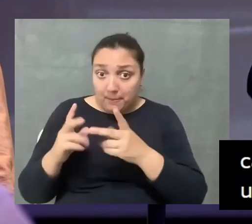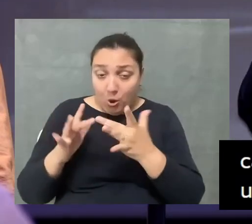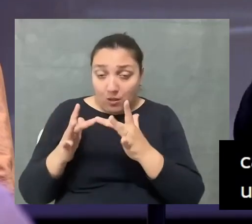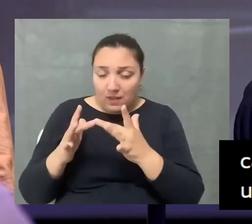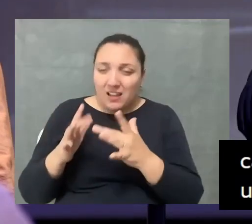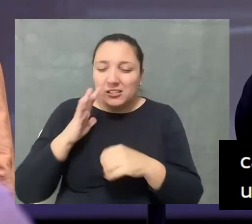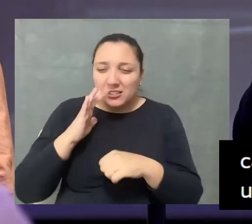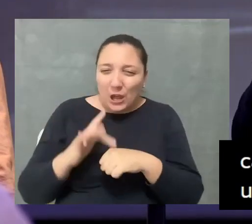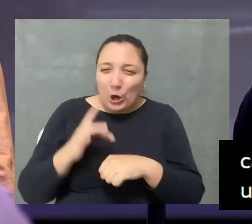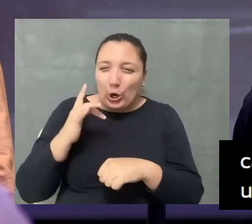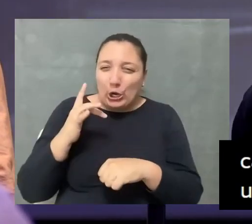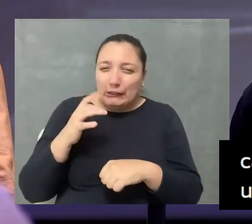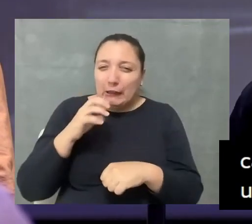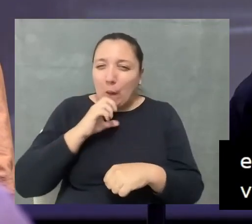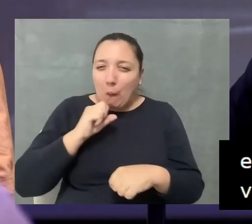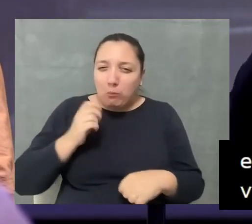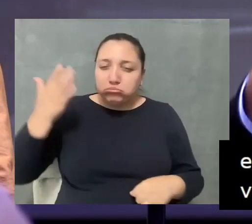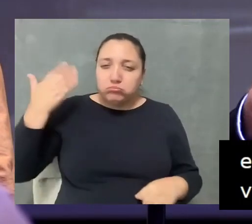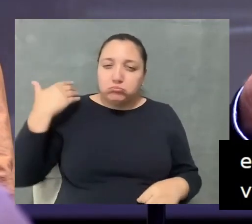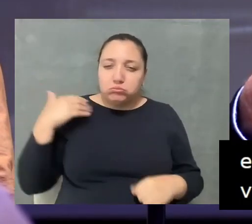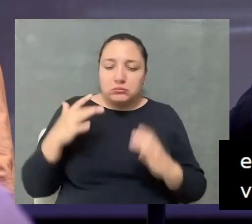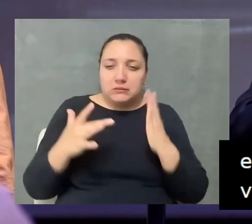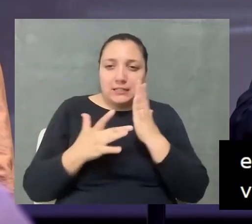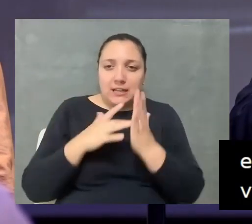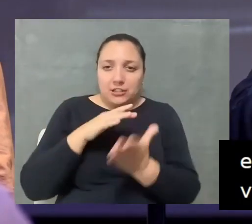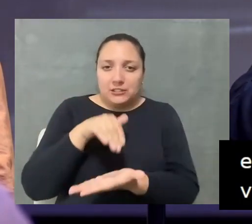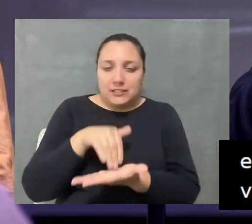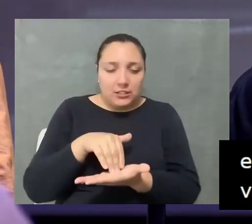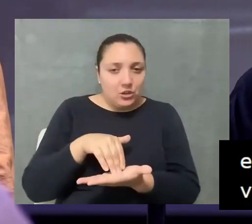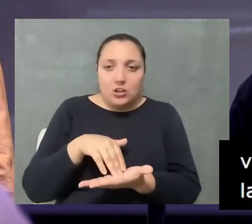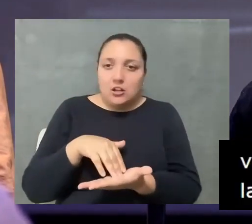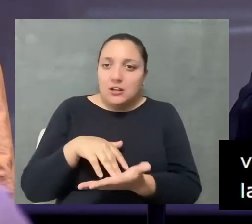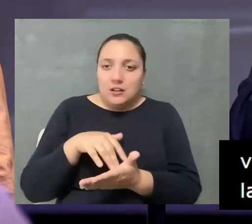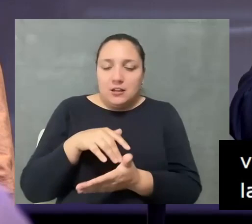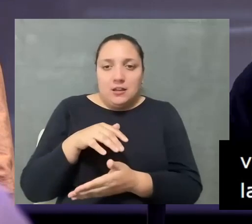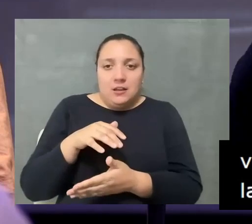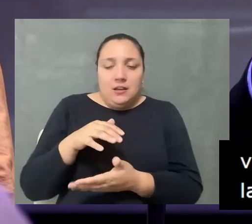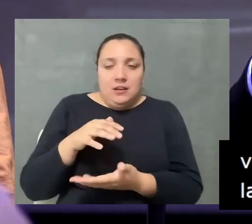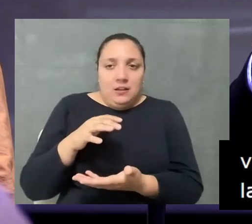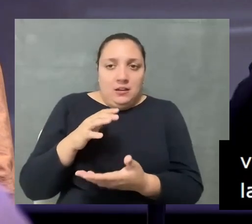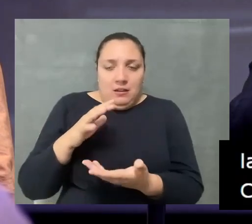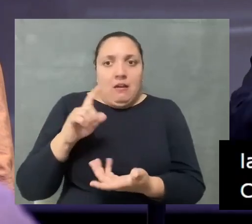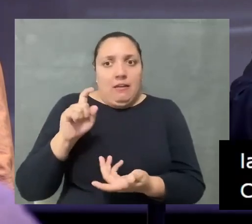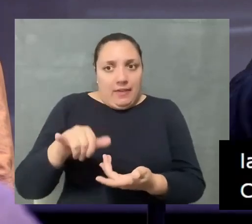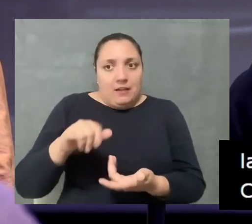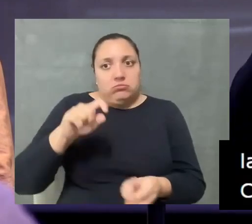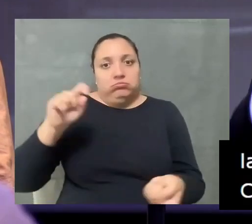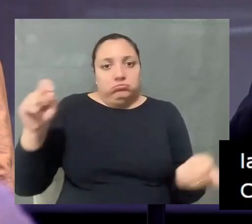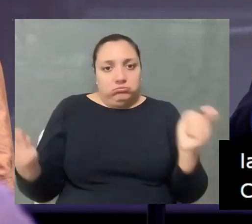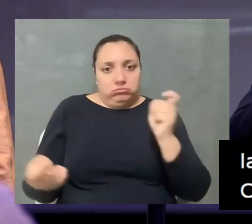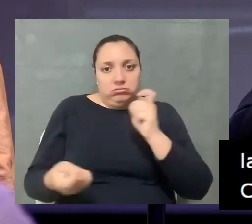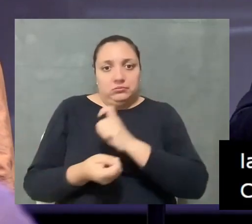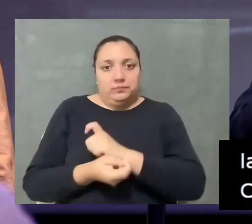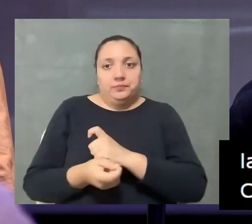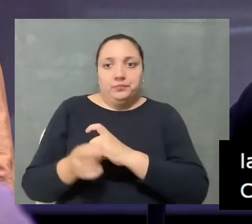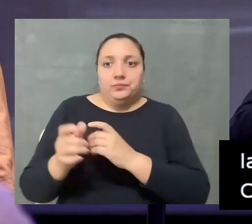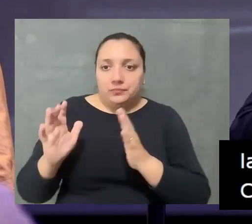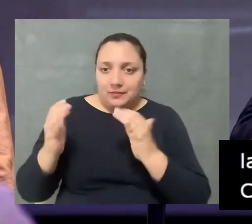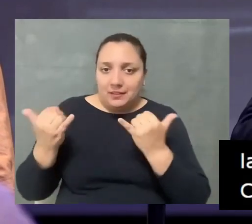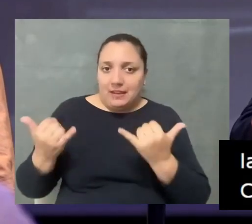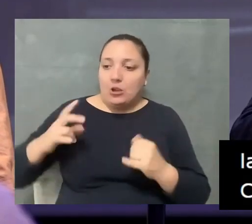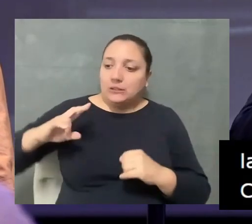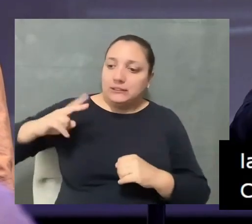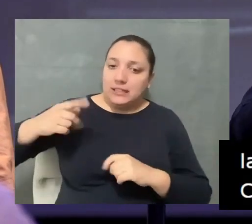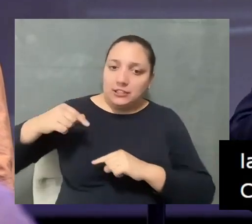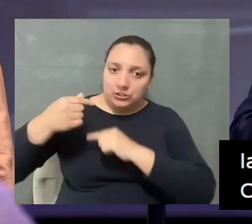of community technology centers. There's a whole movement around it, and that sort of evolved into a second generation, which happened with